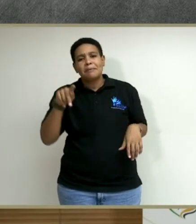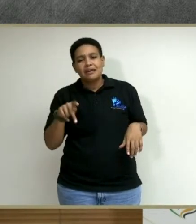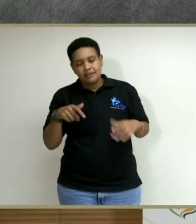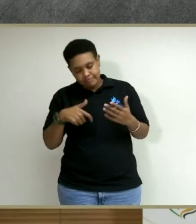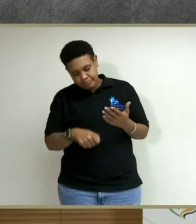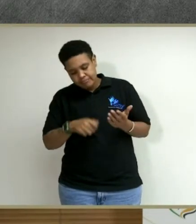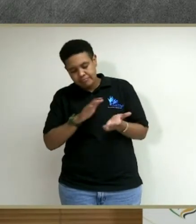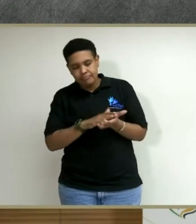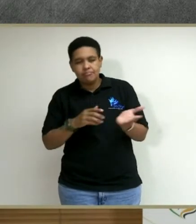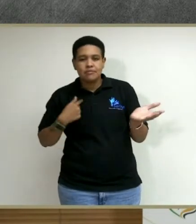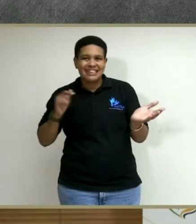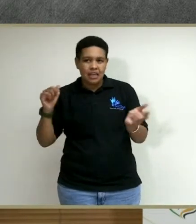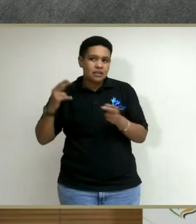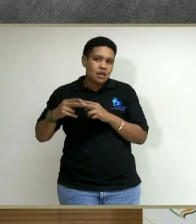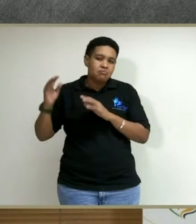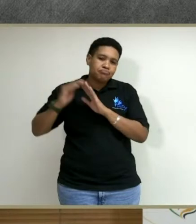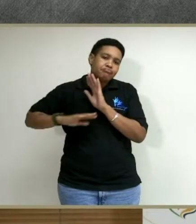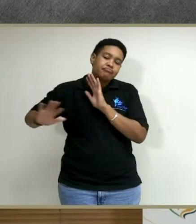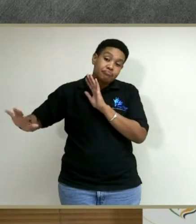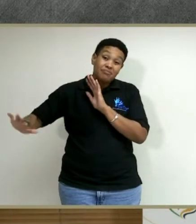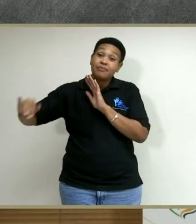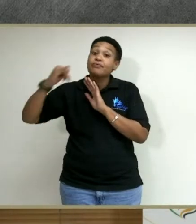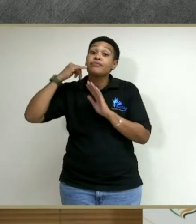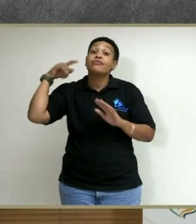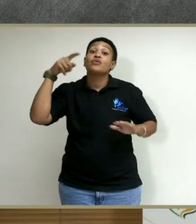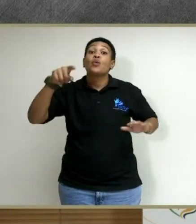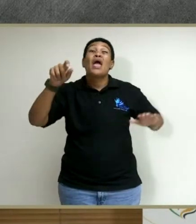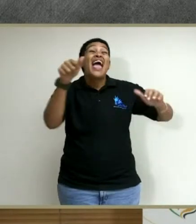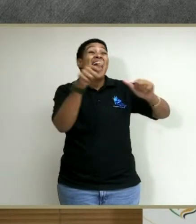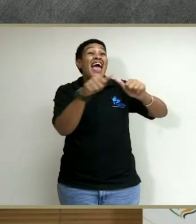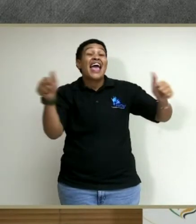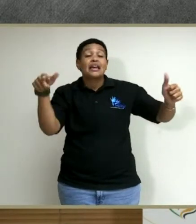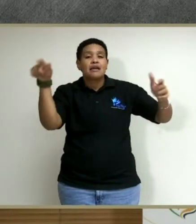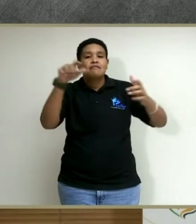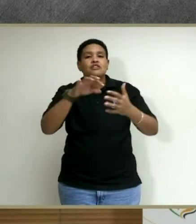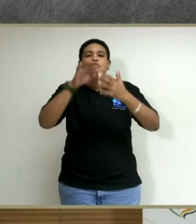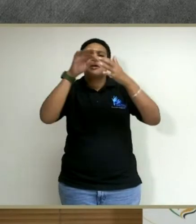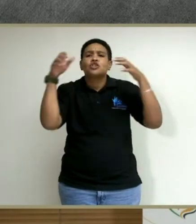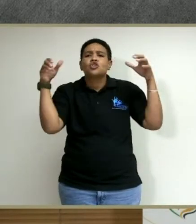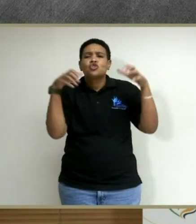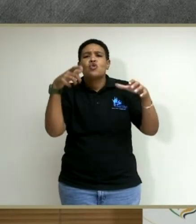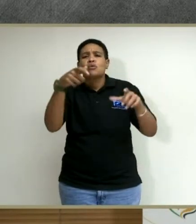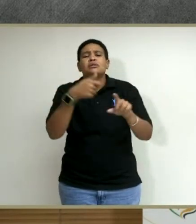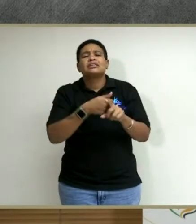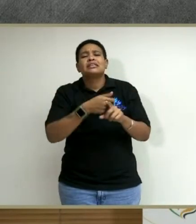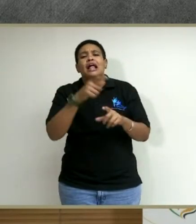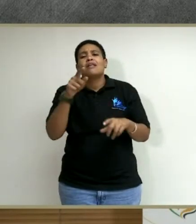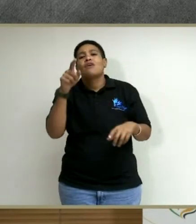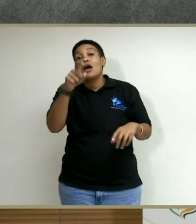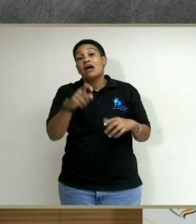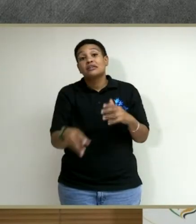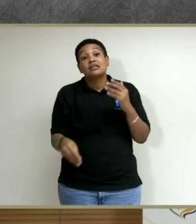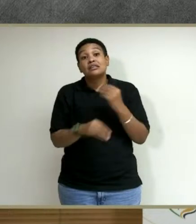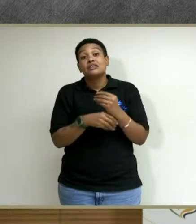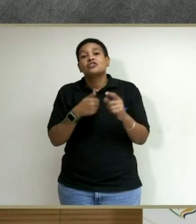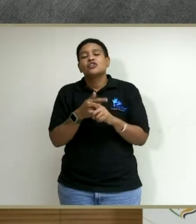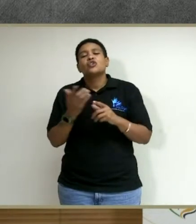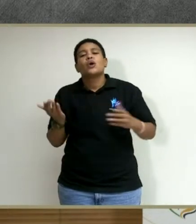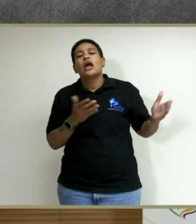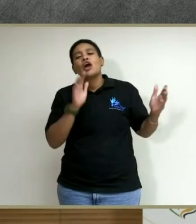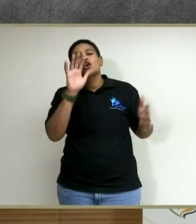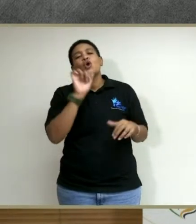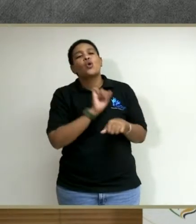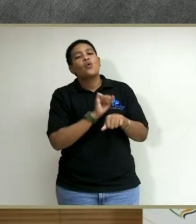the Peace. And if you are in any of the special groups, you are asked also to take along your